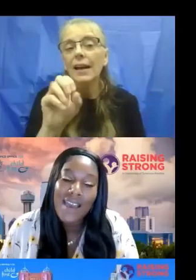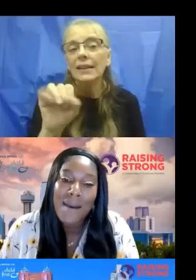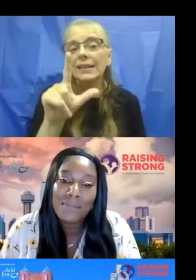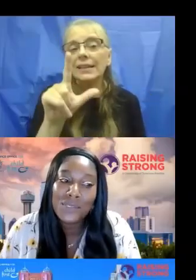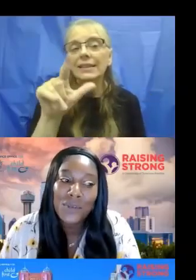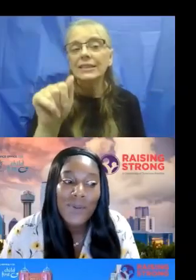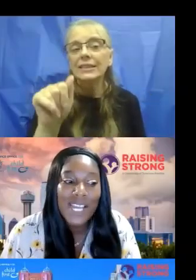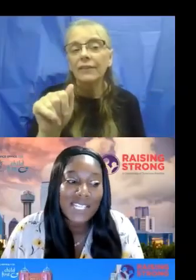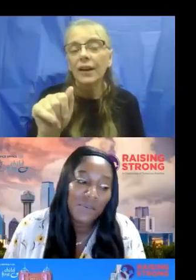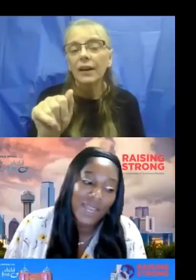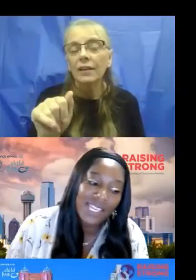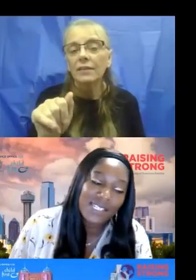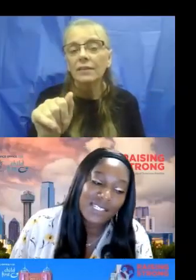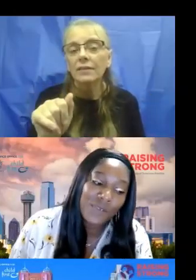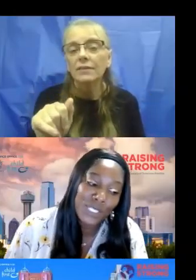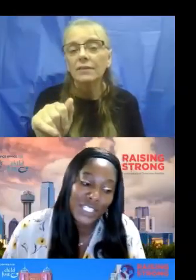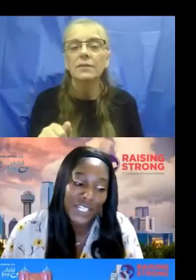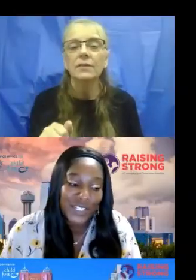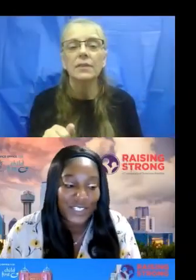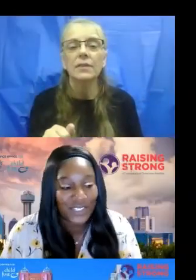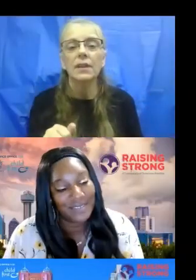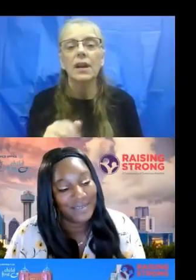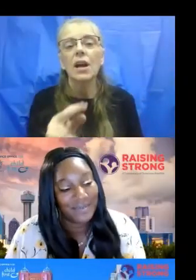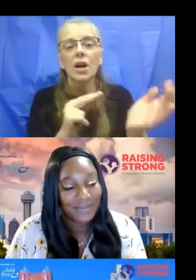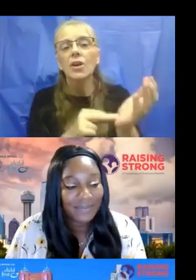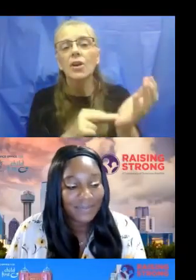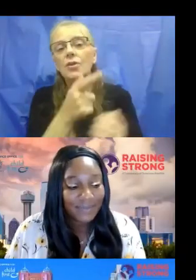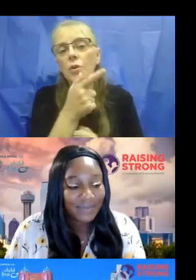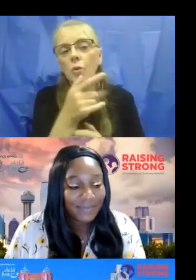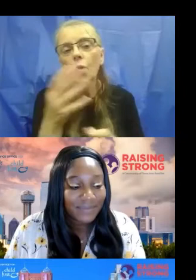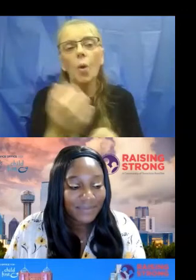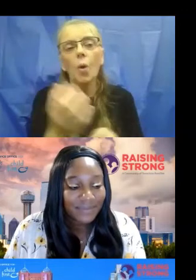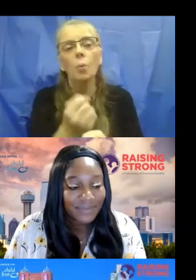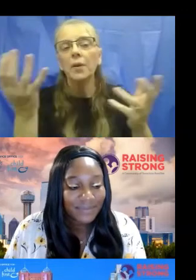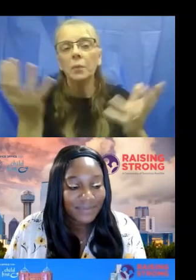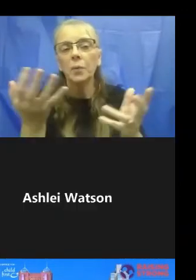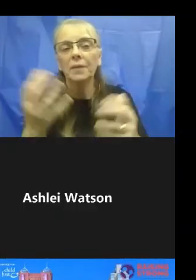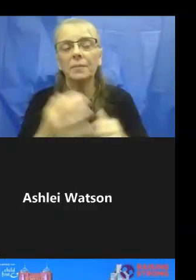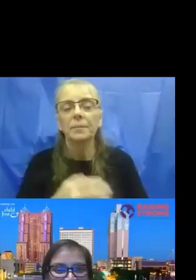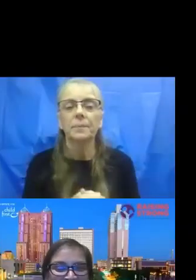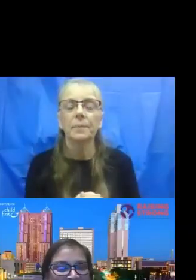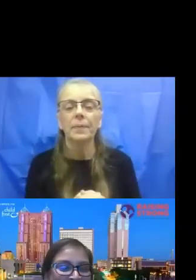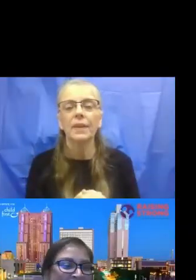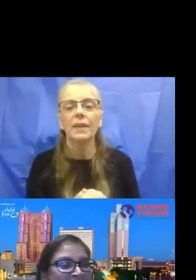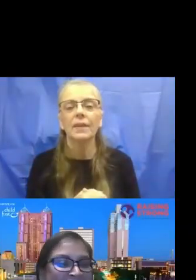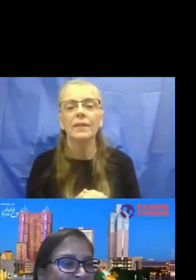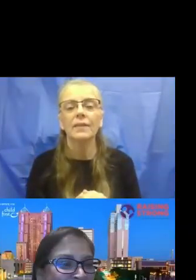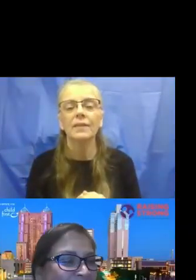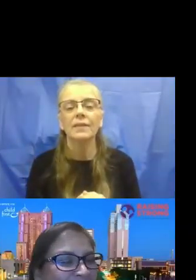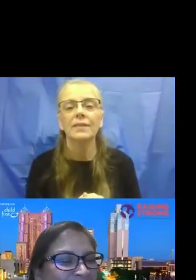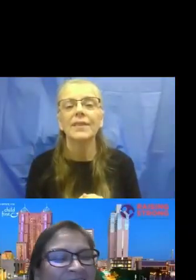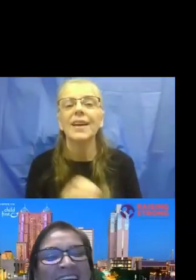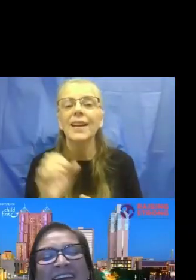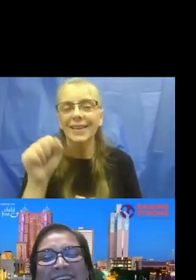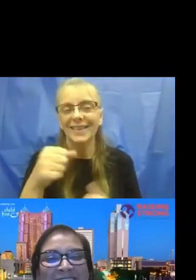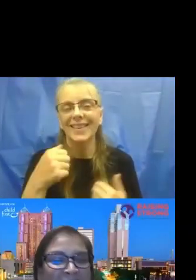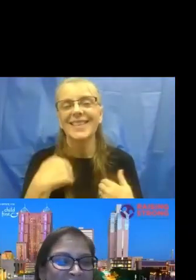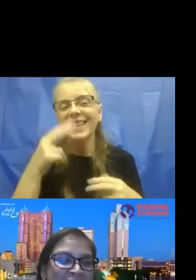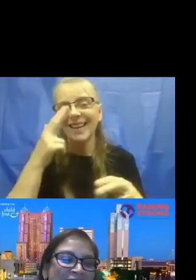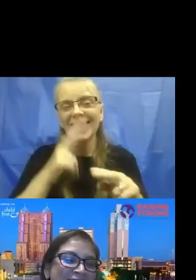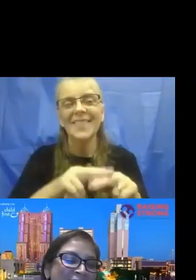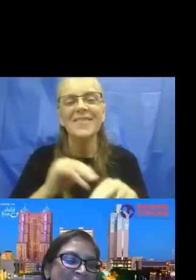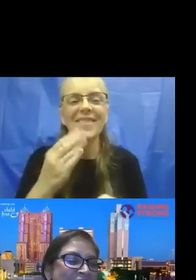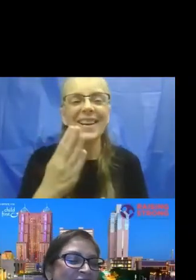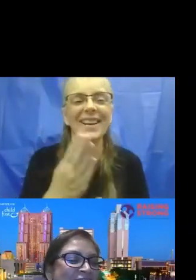the door prize giveaway is for the nurse. All right, Ashley. Yes, you gave me the fun job. I mean, it's